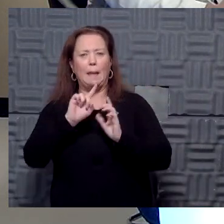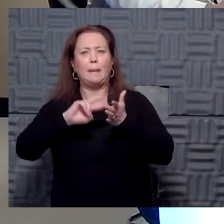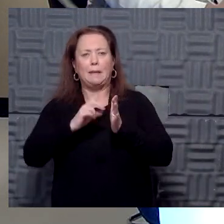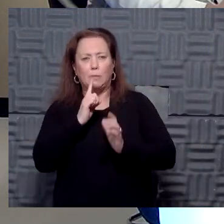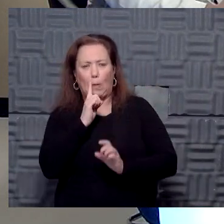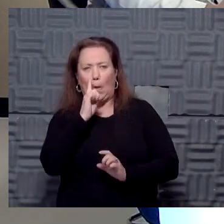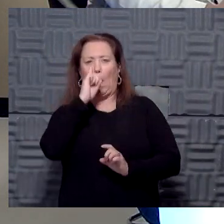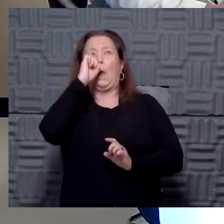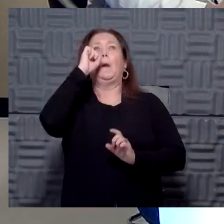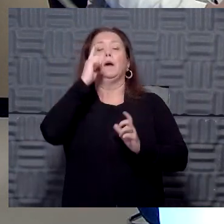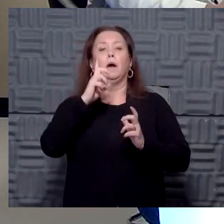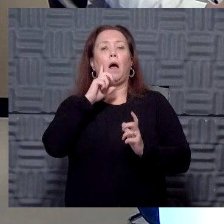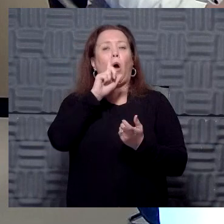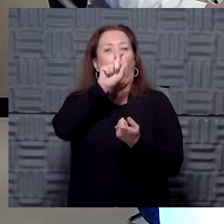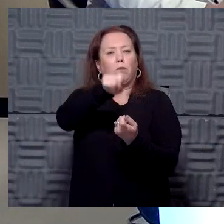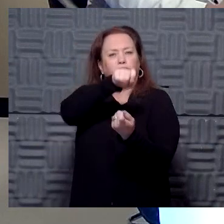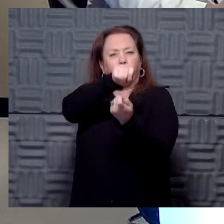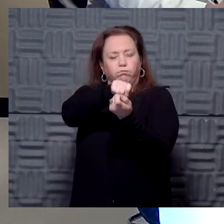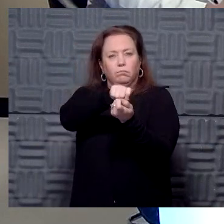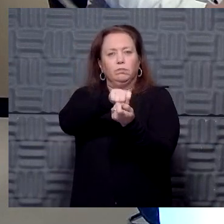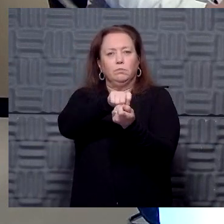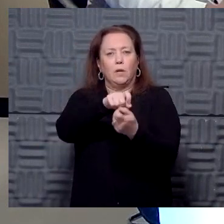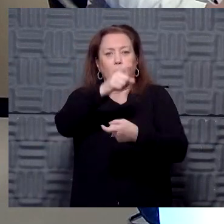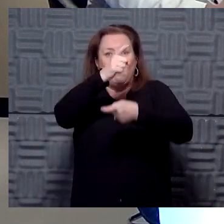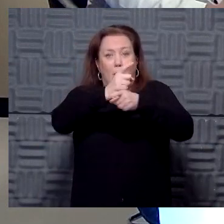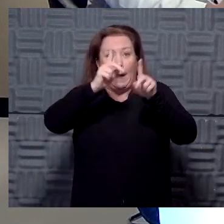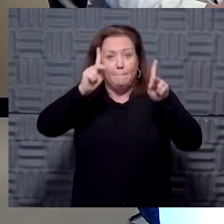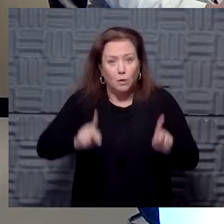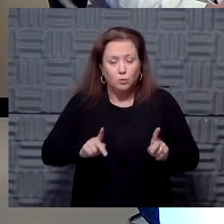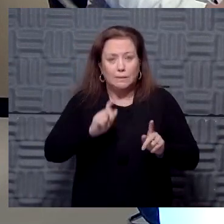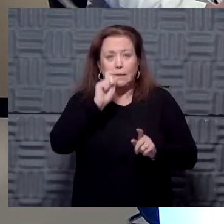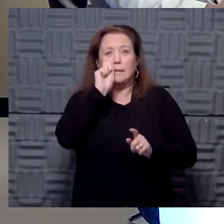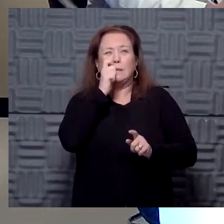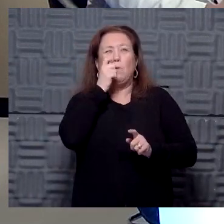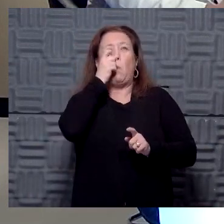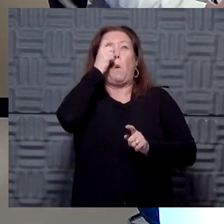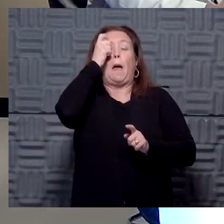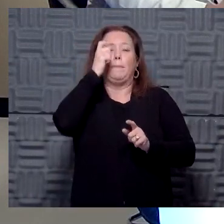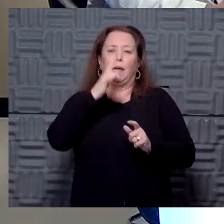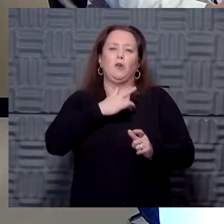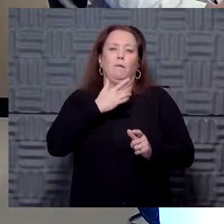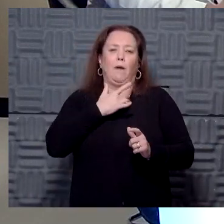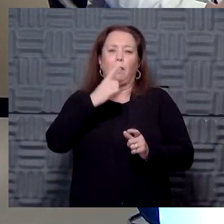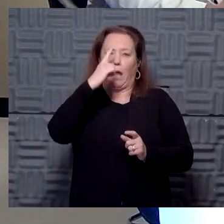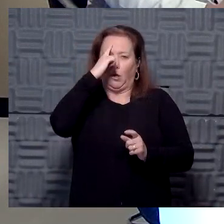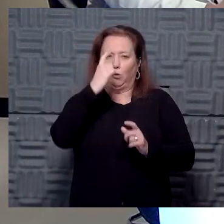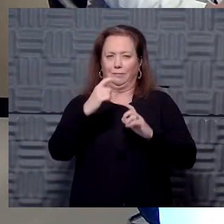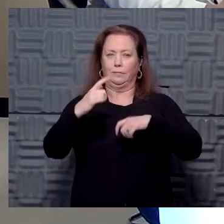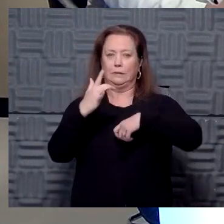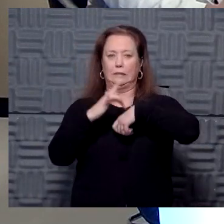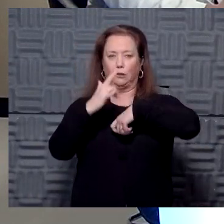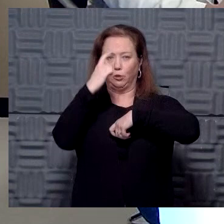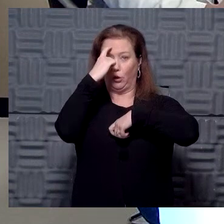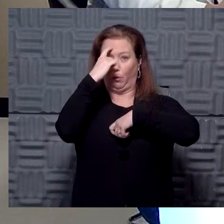feel like our sensitivity and specificity in the right hand of the right person doing the swab, and again, you feel like you're getting a brain biopsy, then